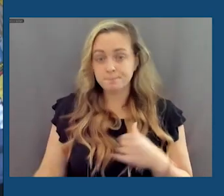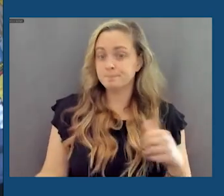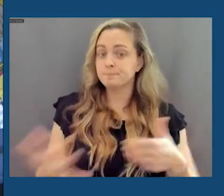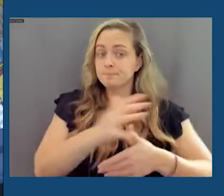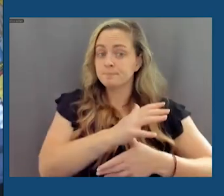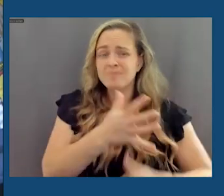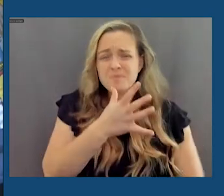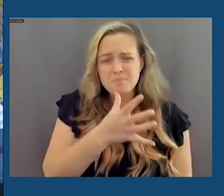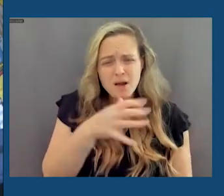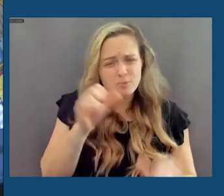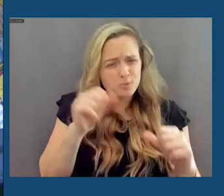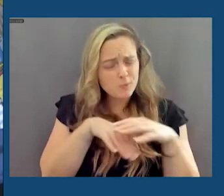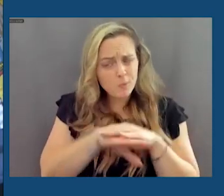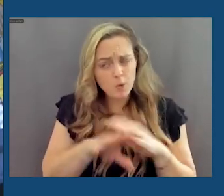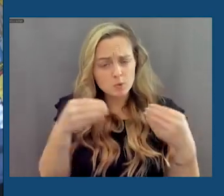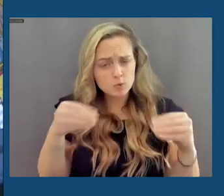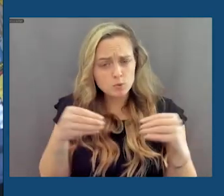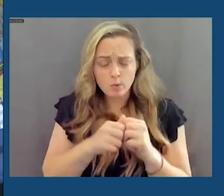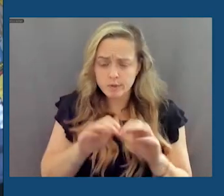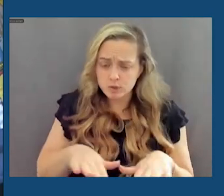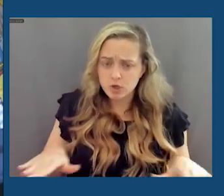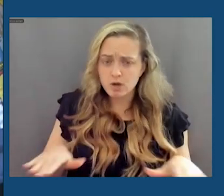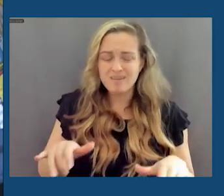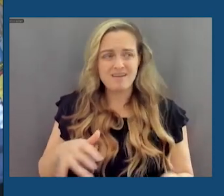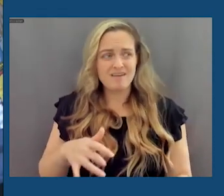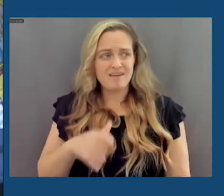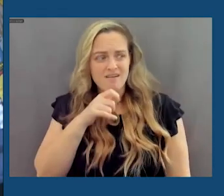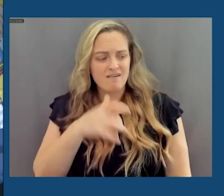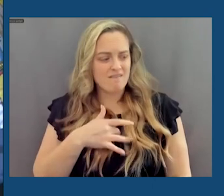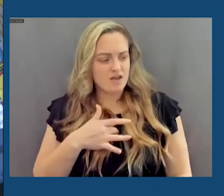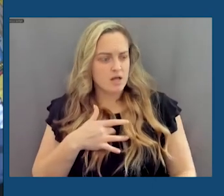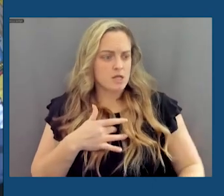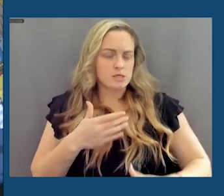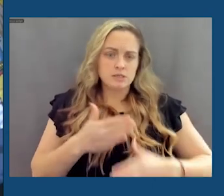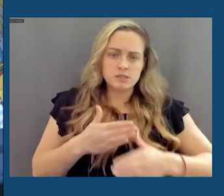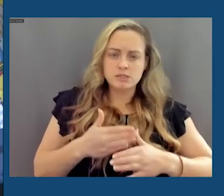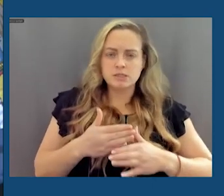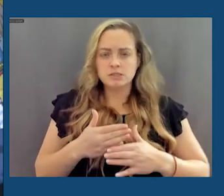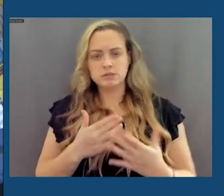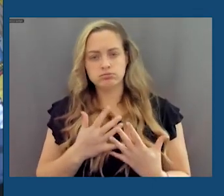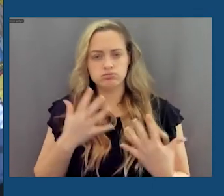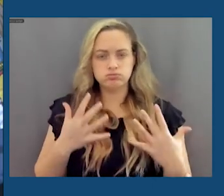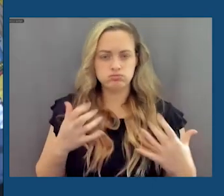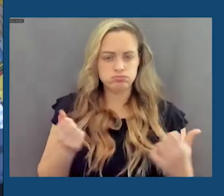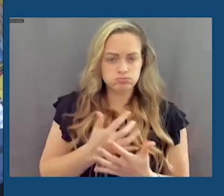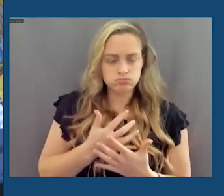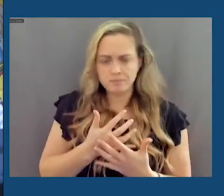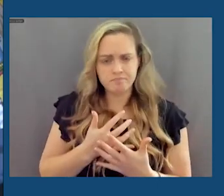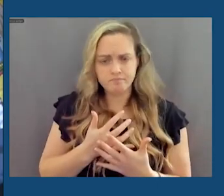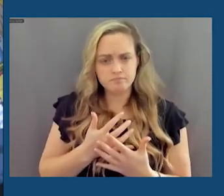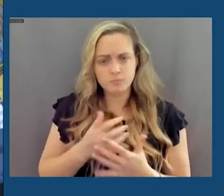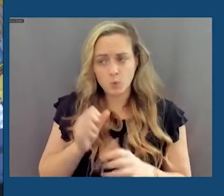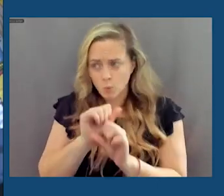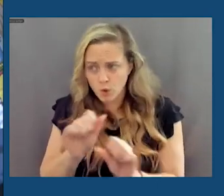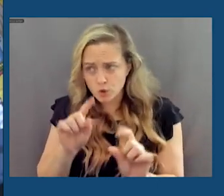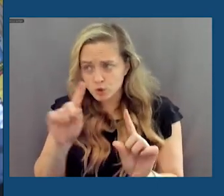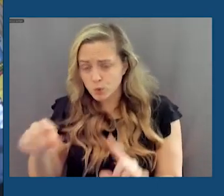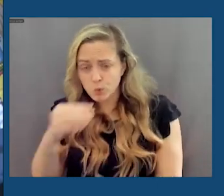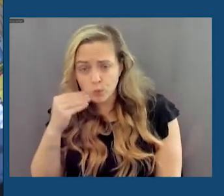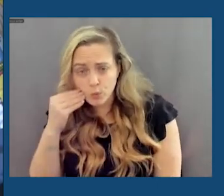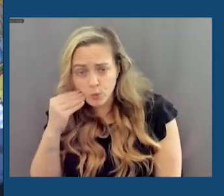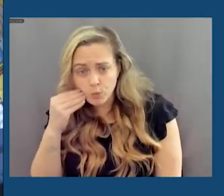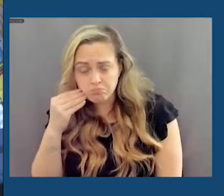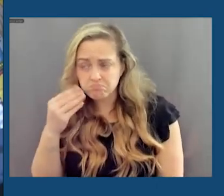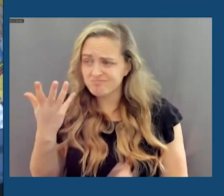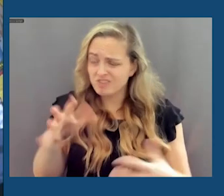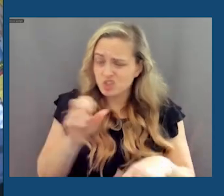be able to go to a store with her child and not be bothered and harassed. A retail worker should be able to go home to their family at the end of the